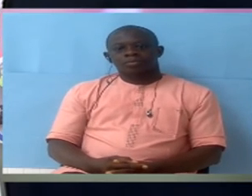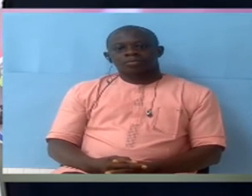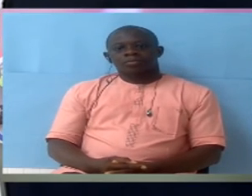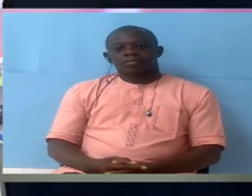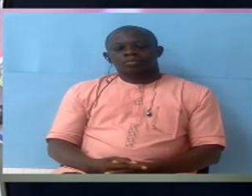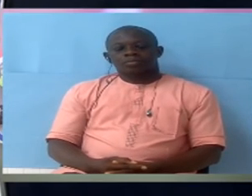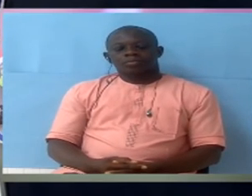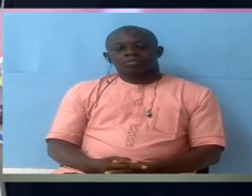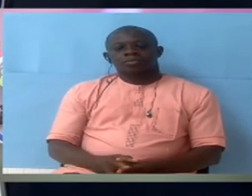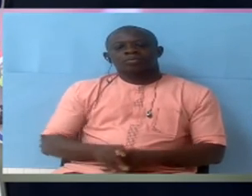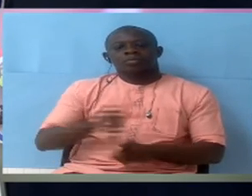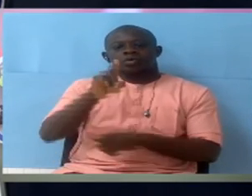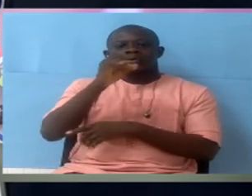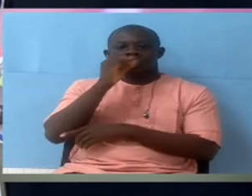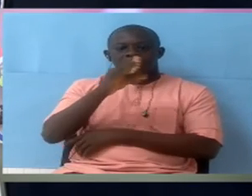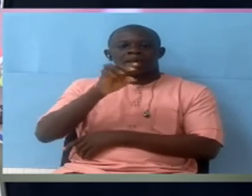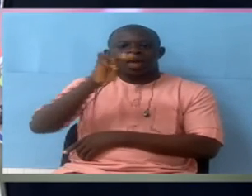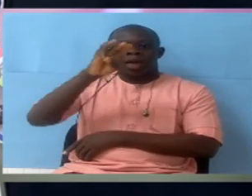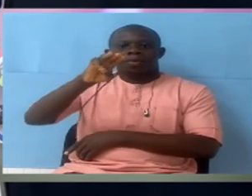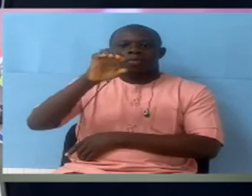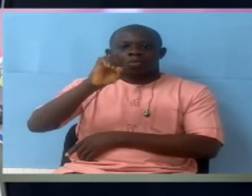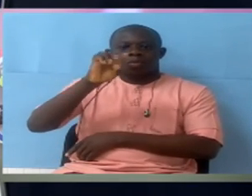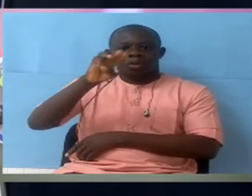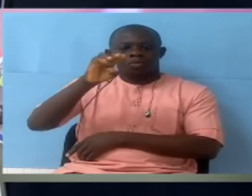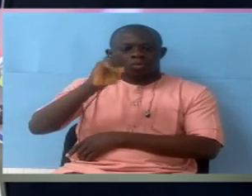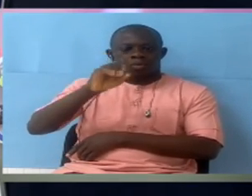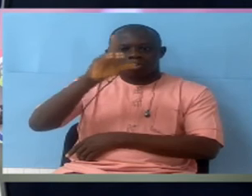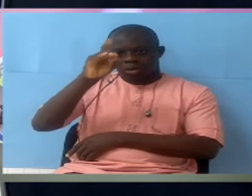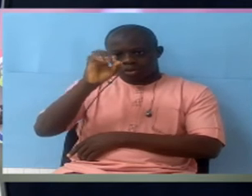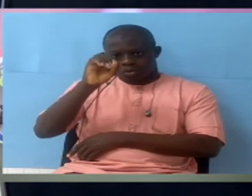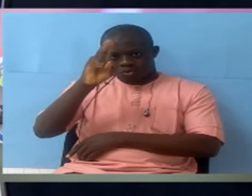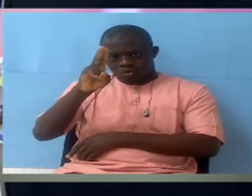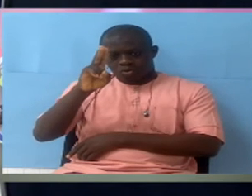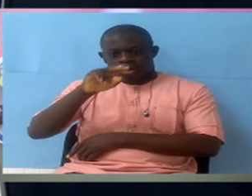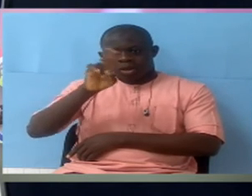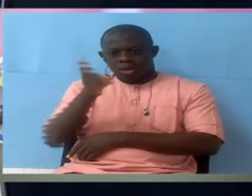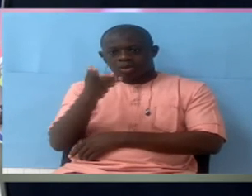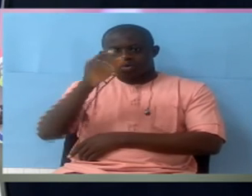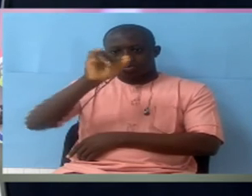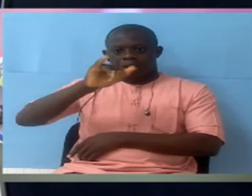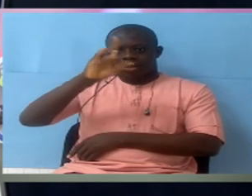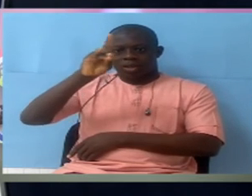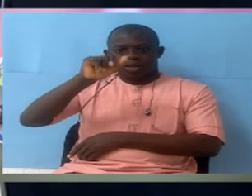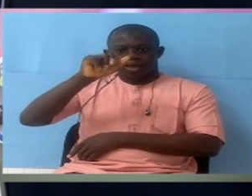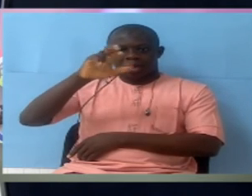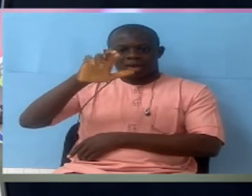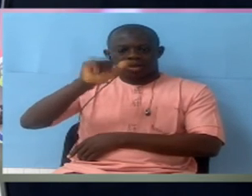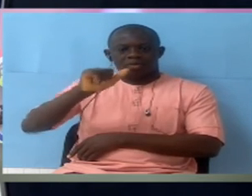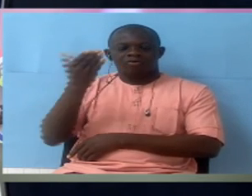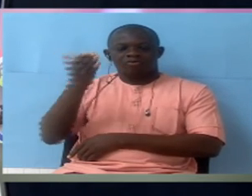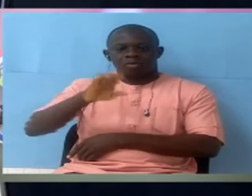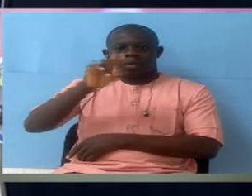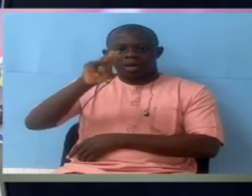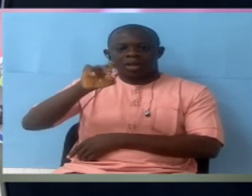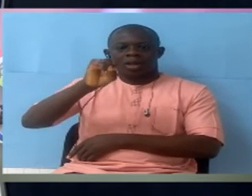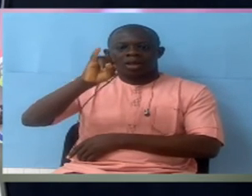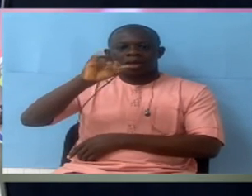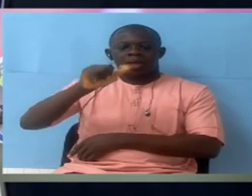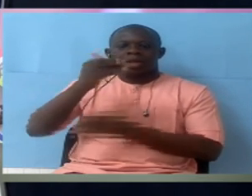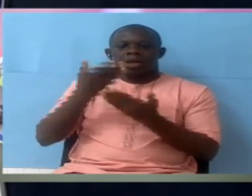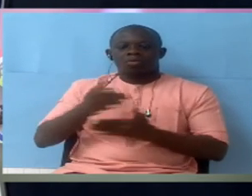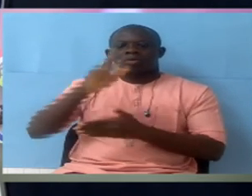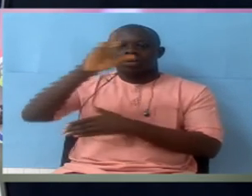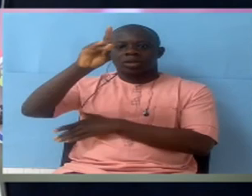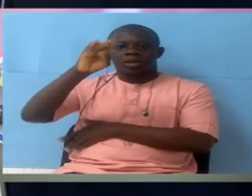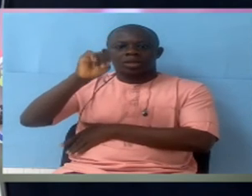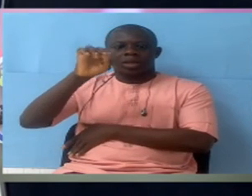that Momodou Haydara was from the NIA. Wax nga ne Momodou Haydara NIA la nekka. How about Demba Sow? Demba Sow